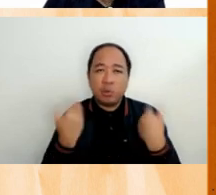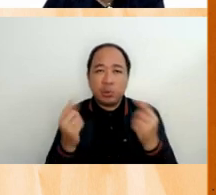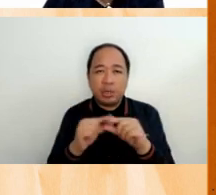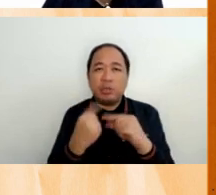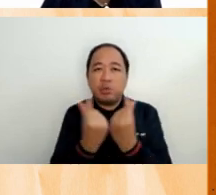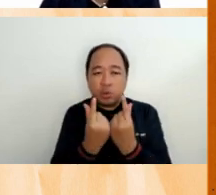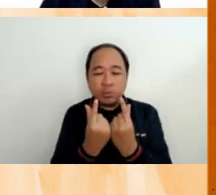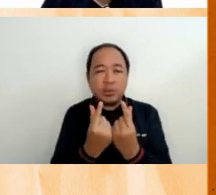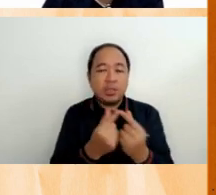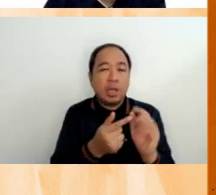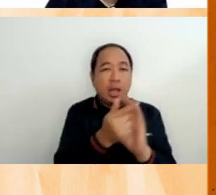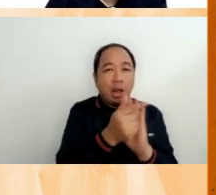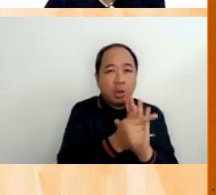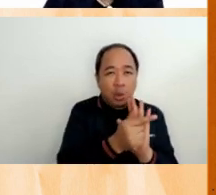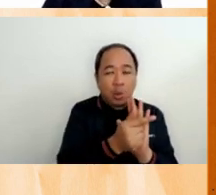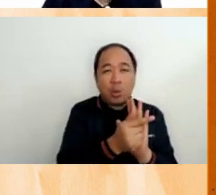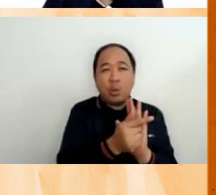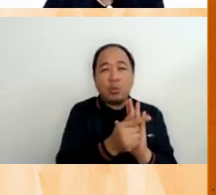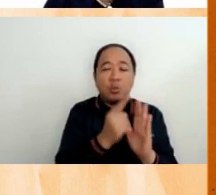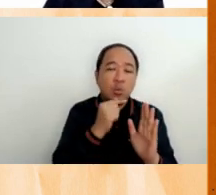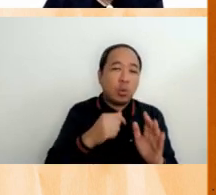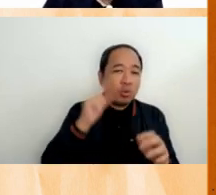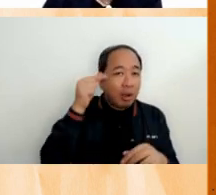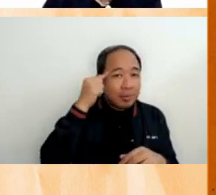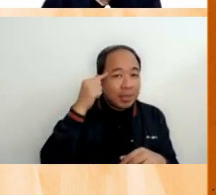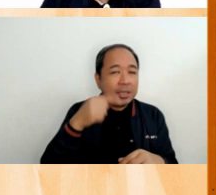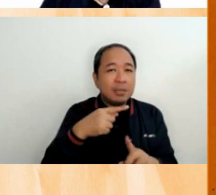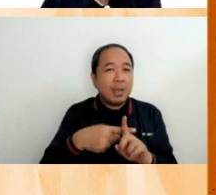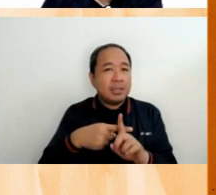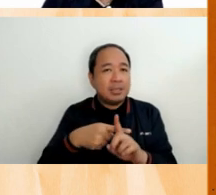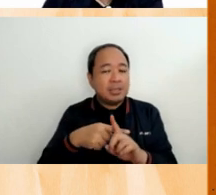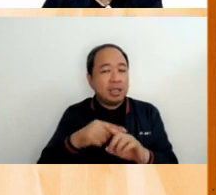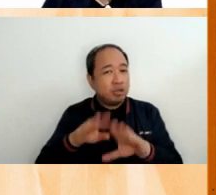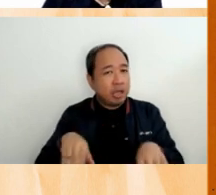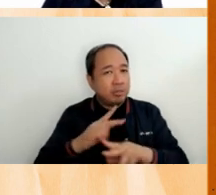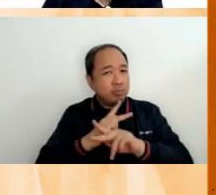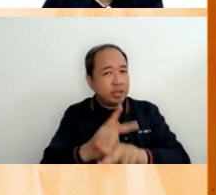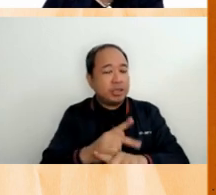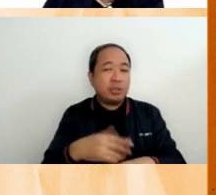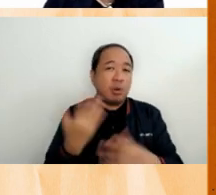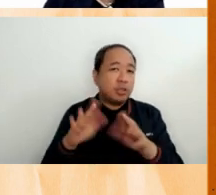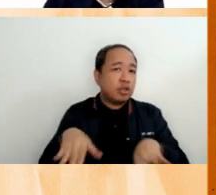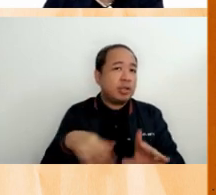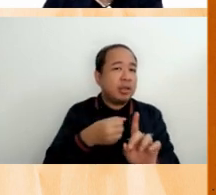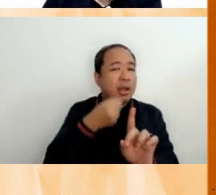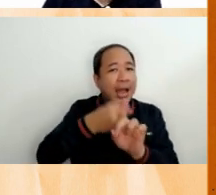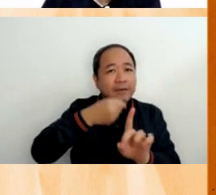these community partnerships can form a safety net for youth who are at risk for